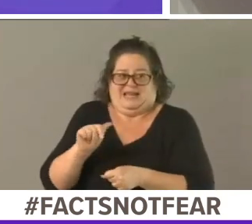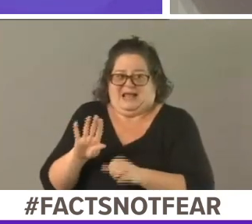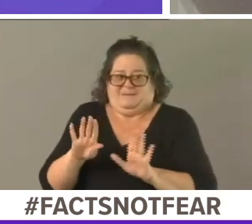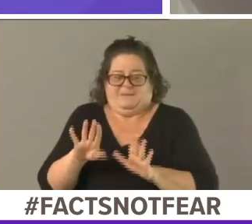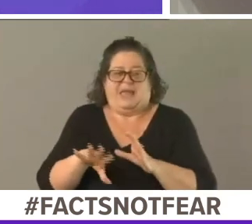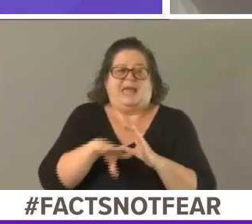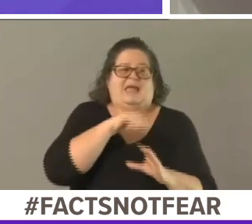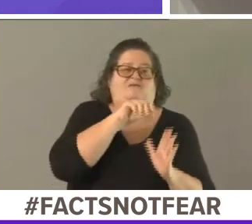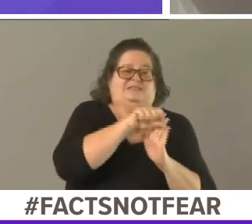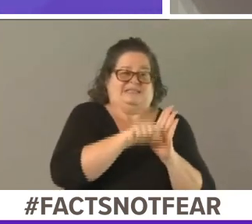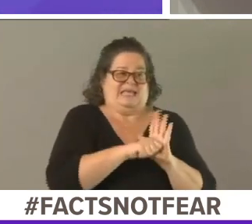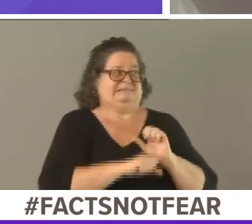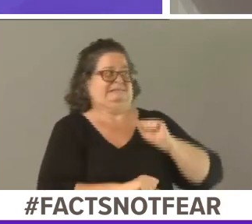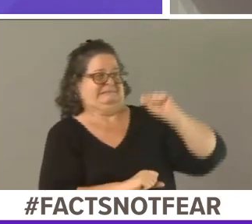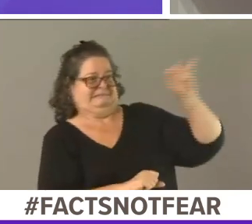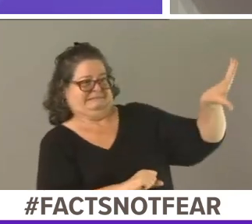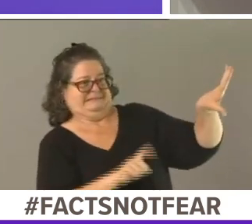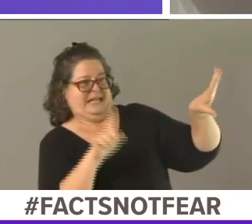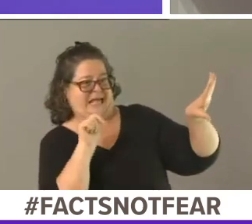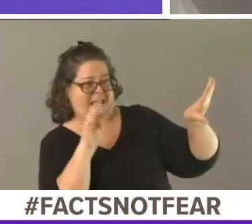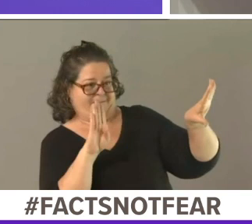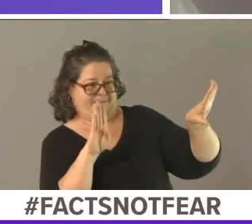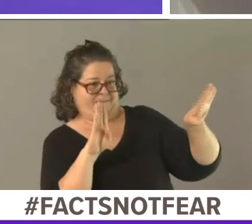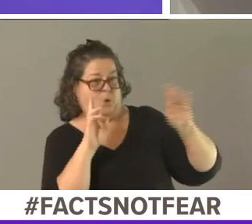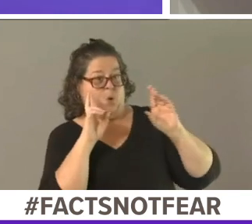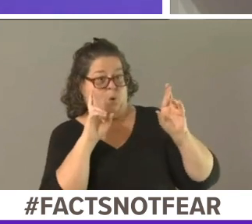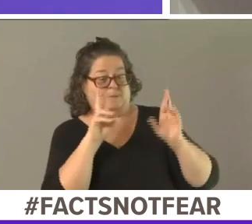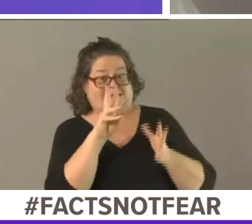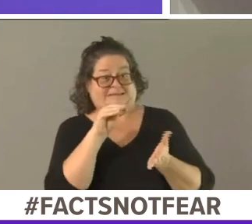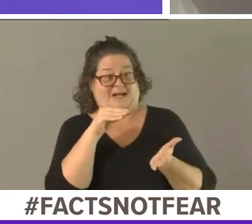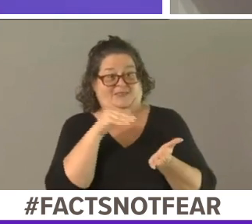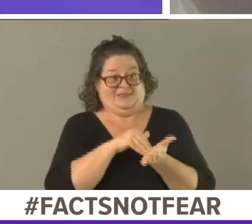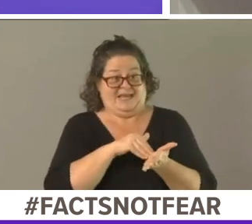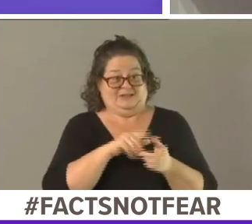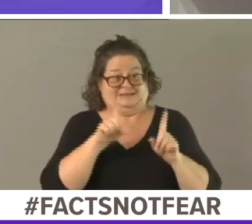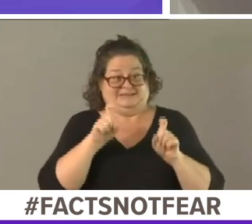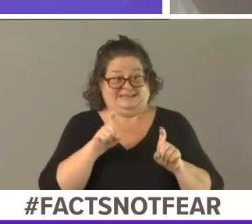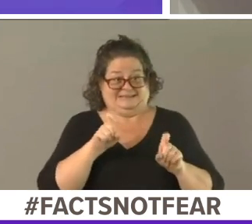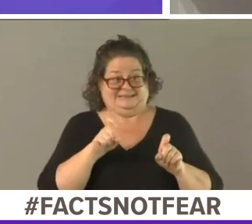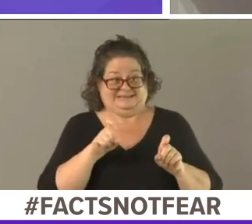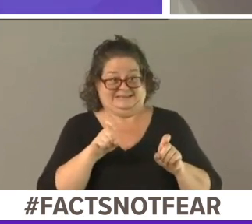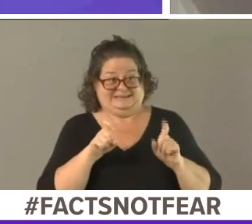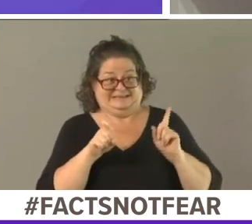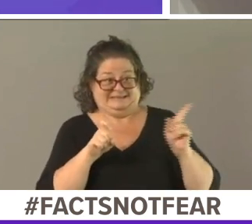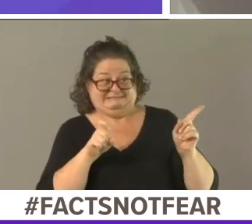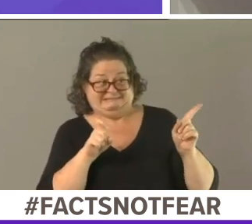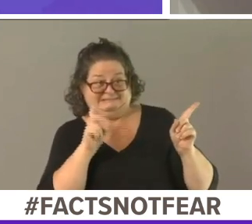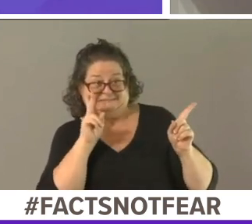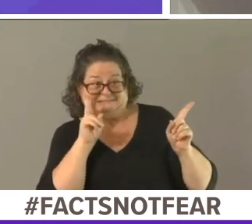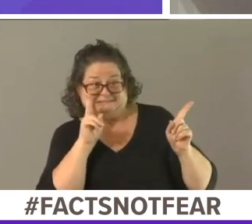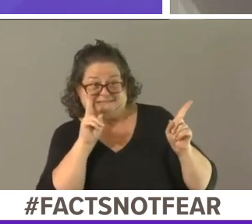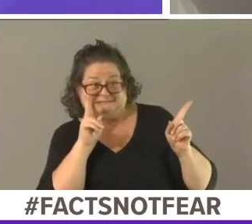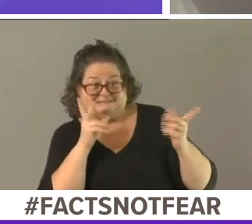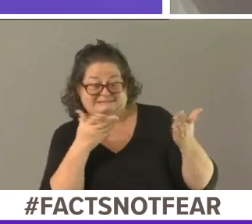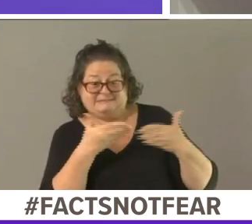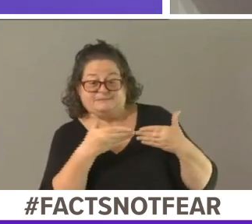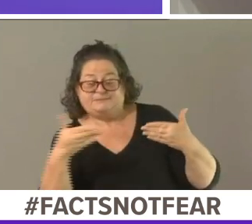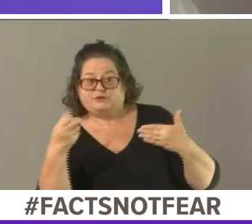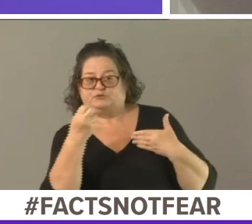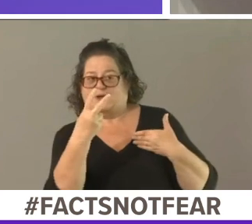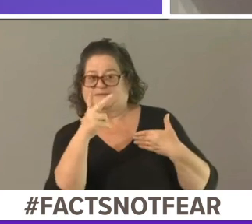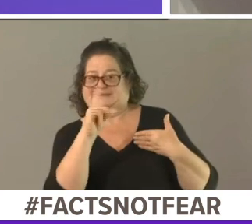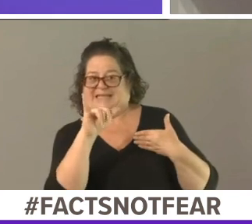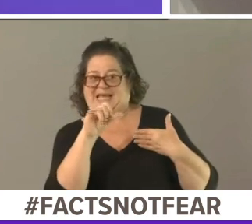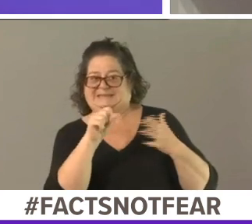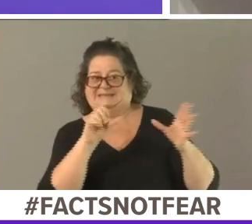to get 60,000 Arizona citizens tested here in Maricopa County over the next 12 days. Additionally, on